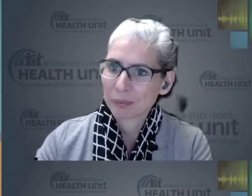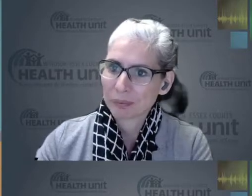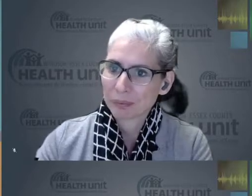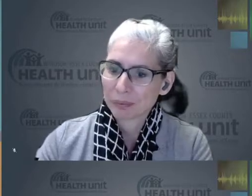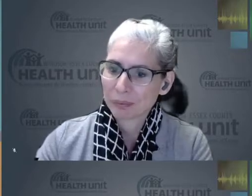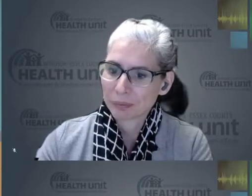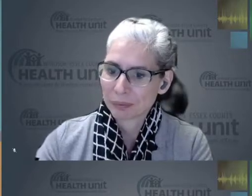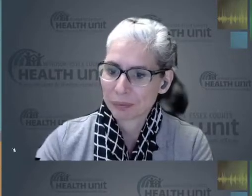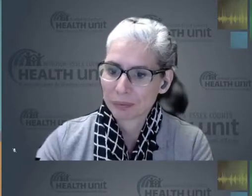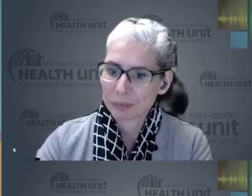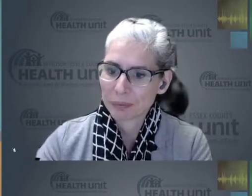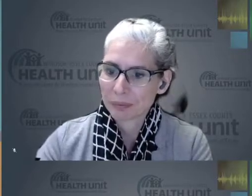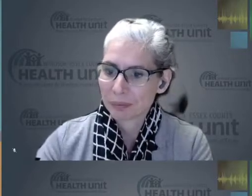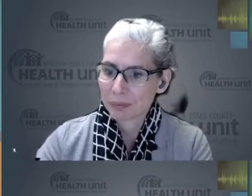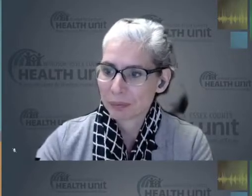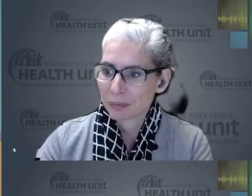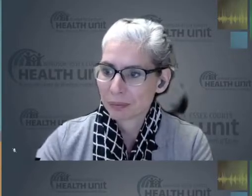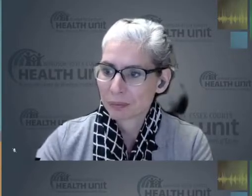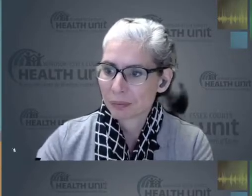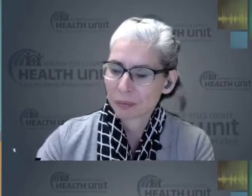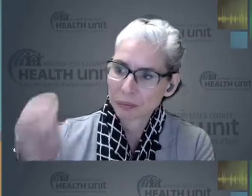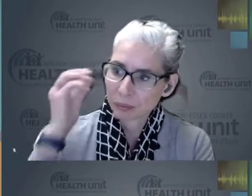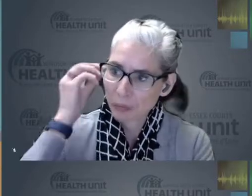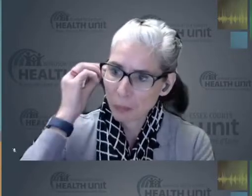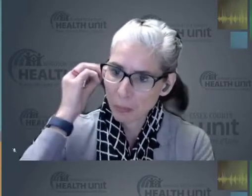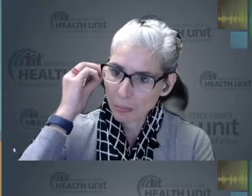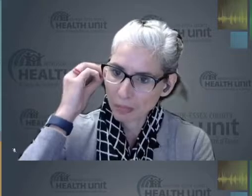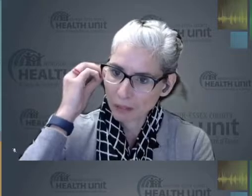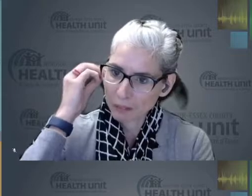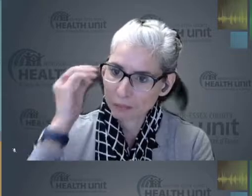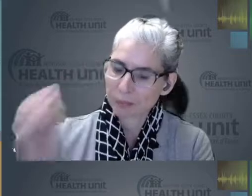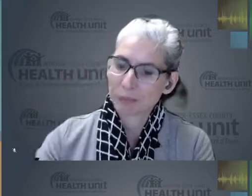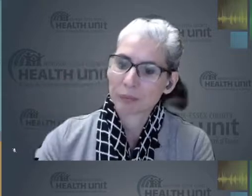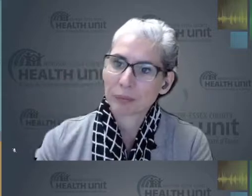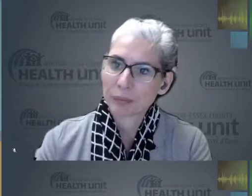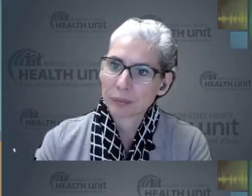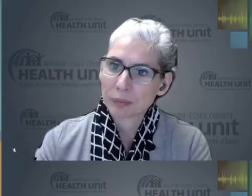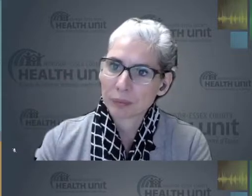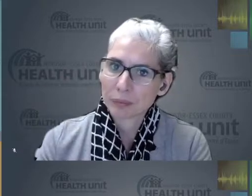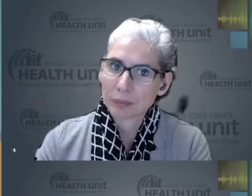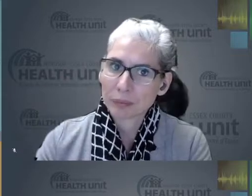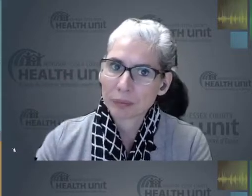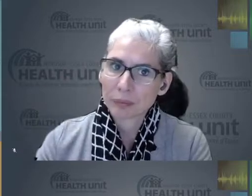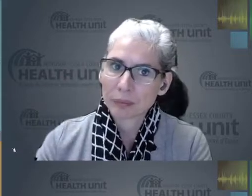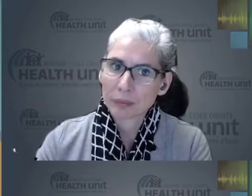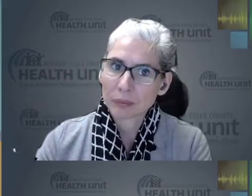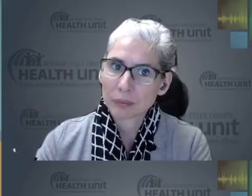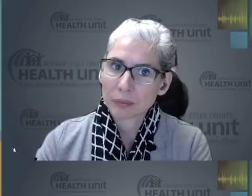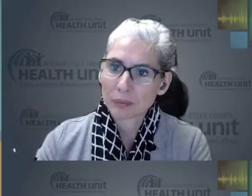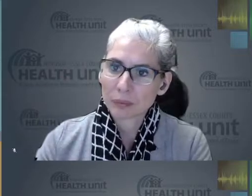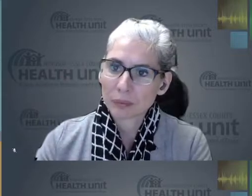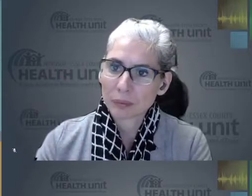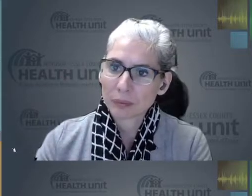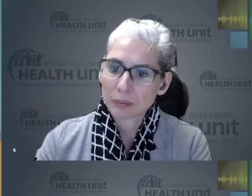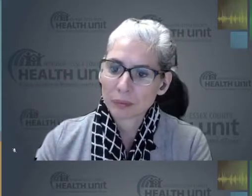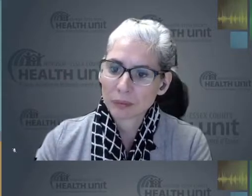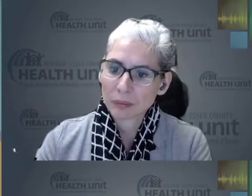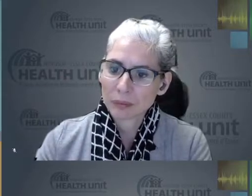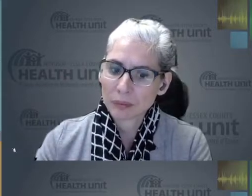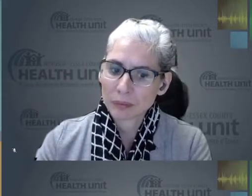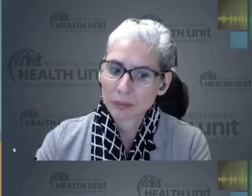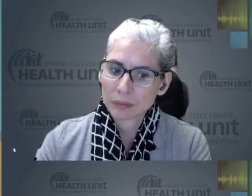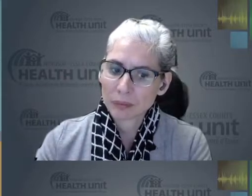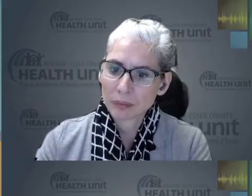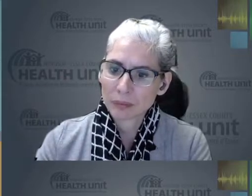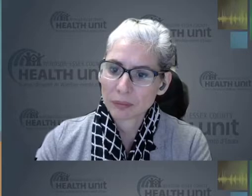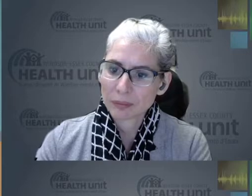So how do you, I guess you mentioned possibly changing your strategy. Have you thought a lot about how you can change it in